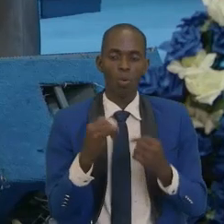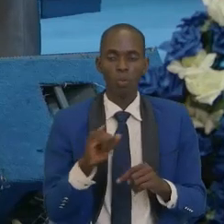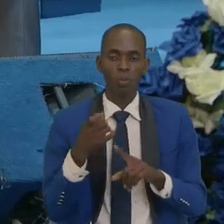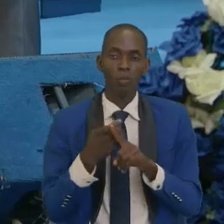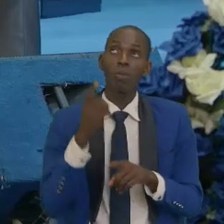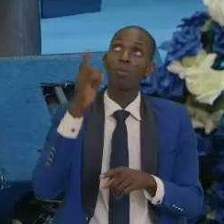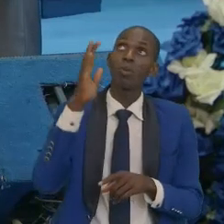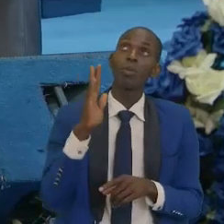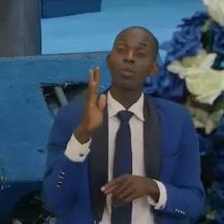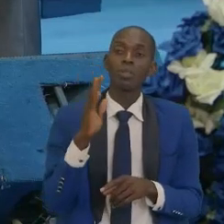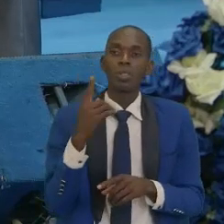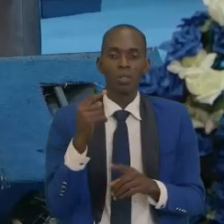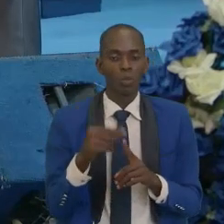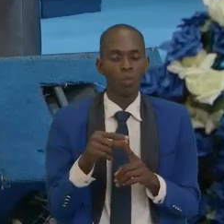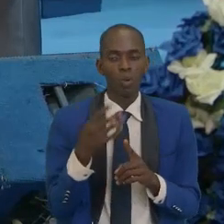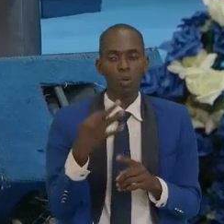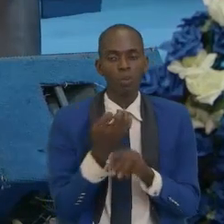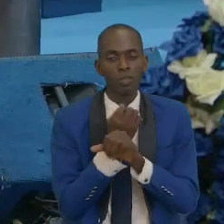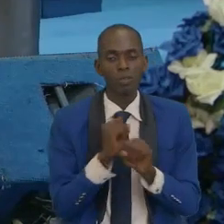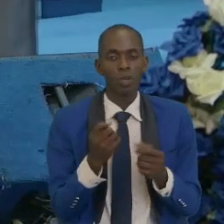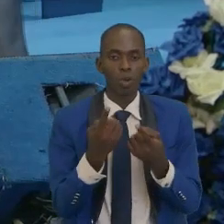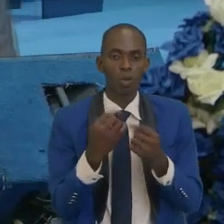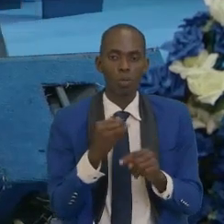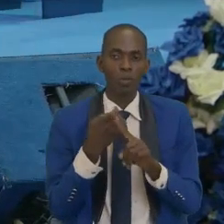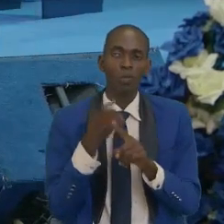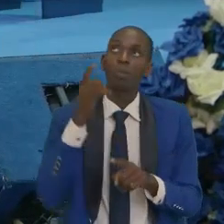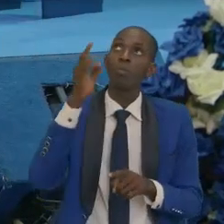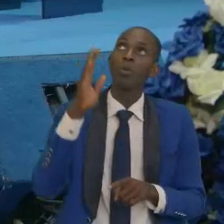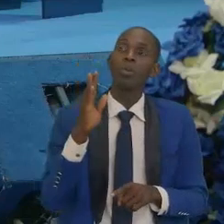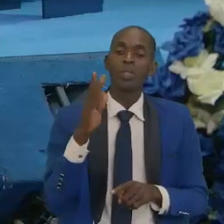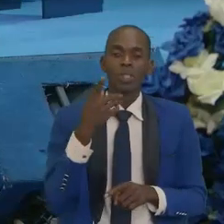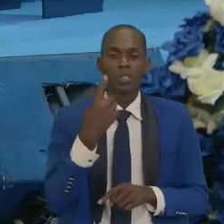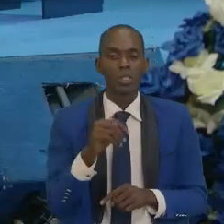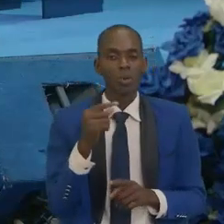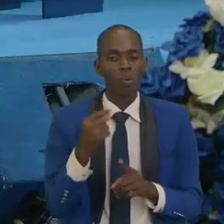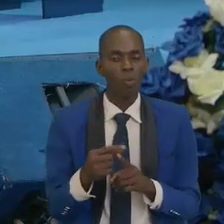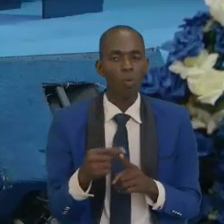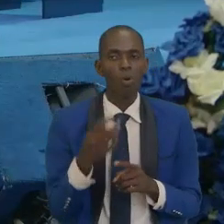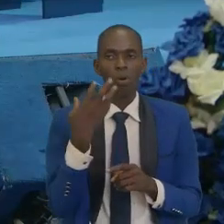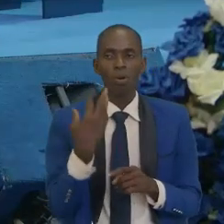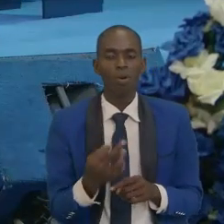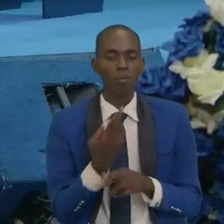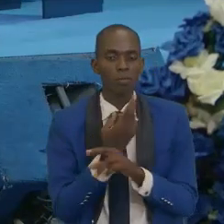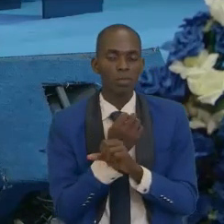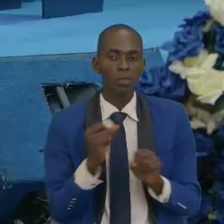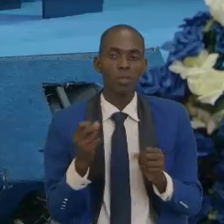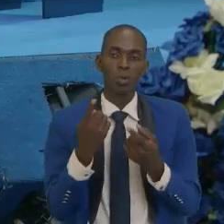The word of salvation coming from God. The word of redemption coming from